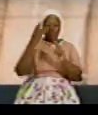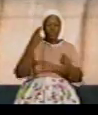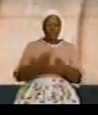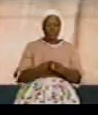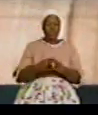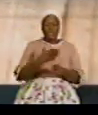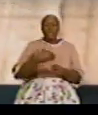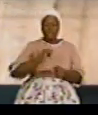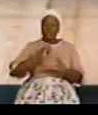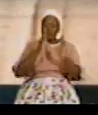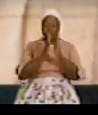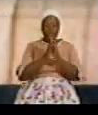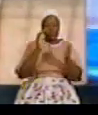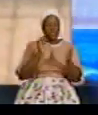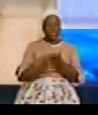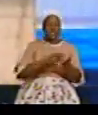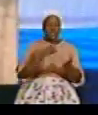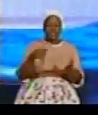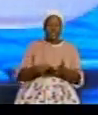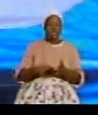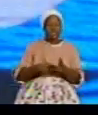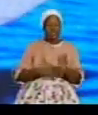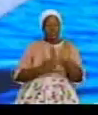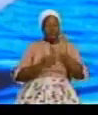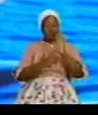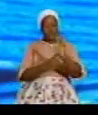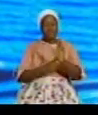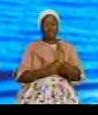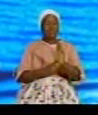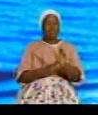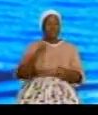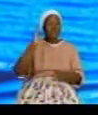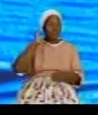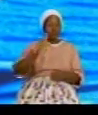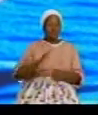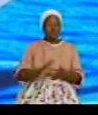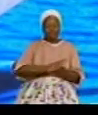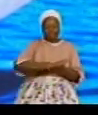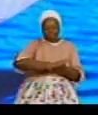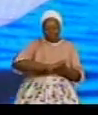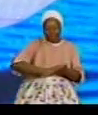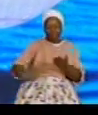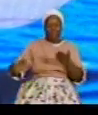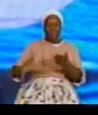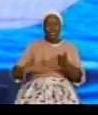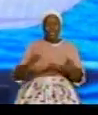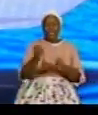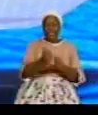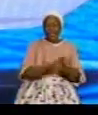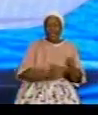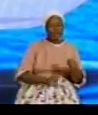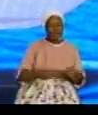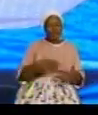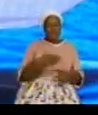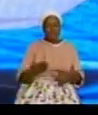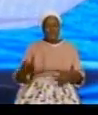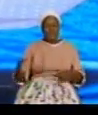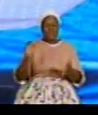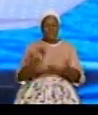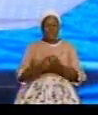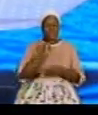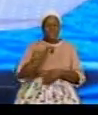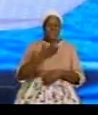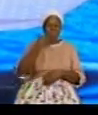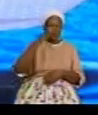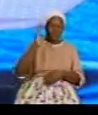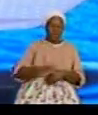And I pray that this revelation will wipe out Every preconceived idea